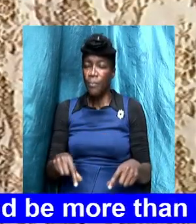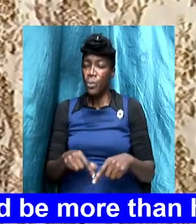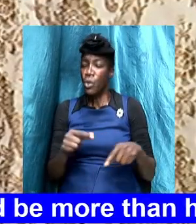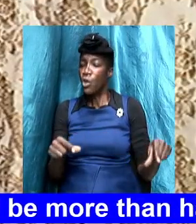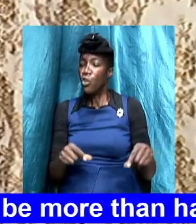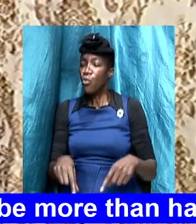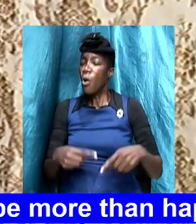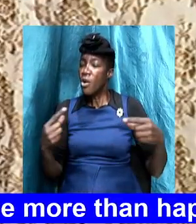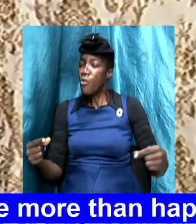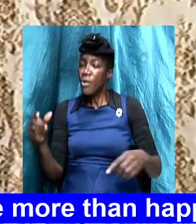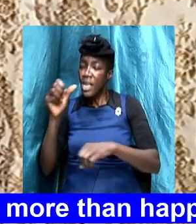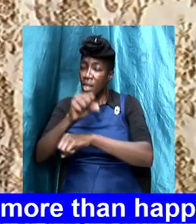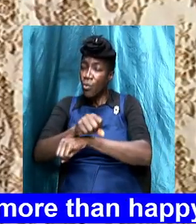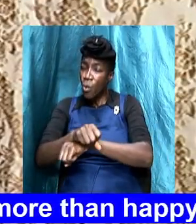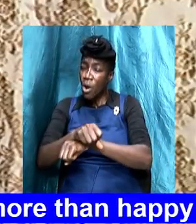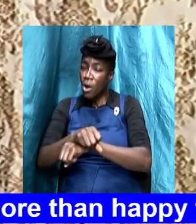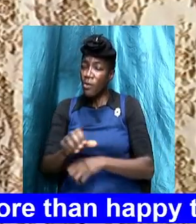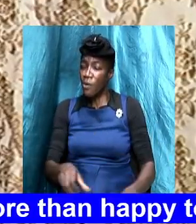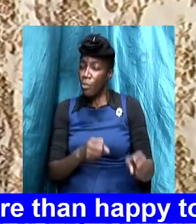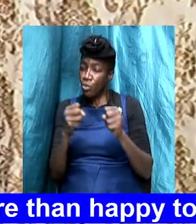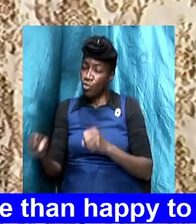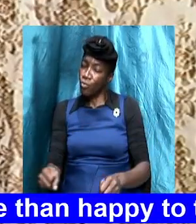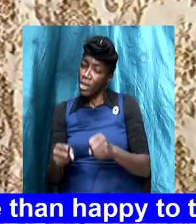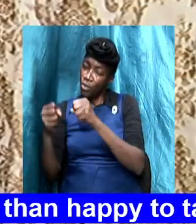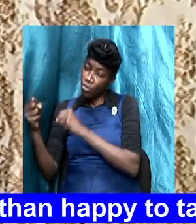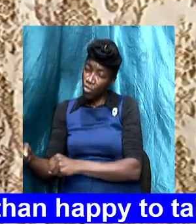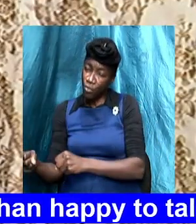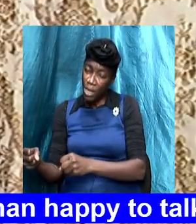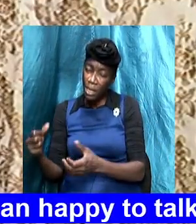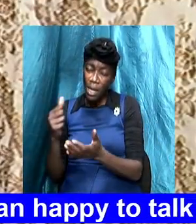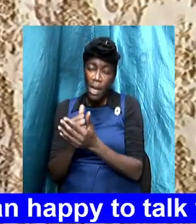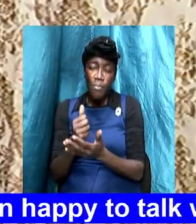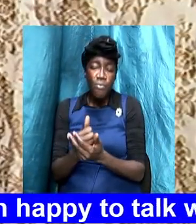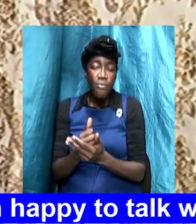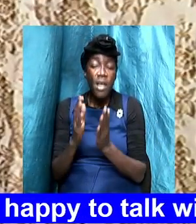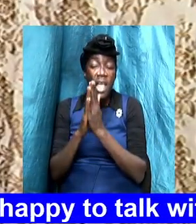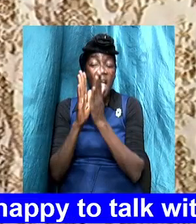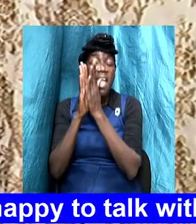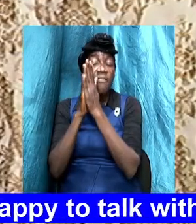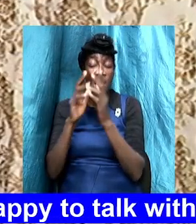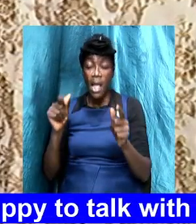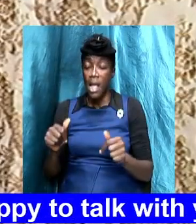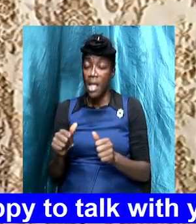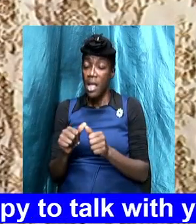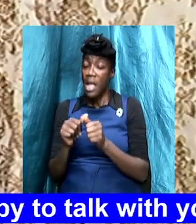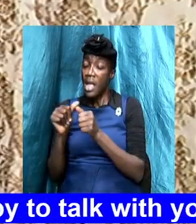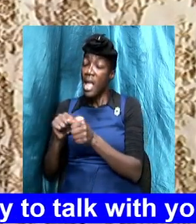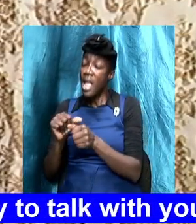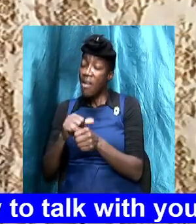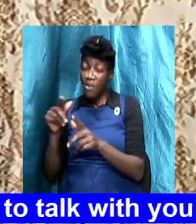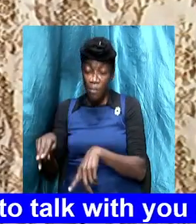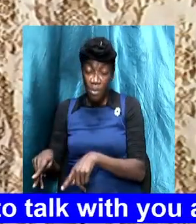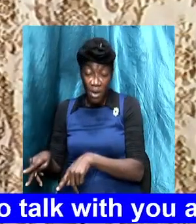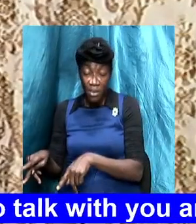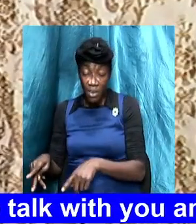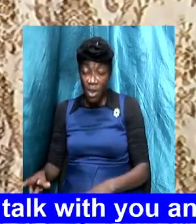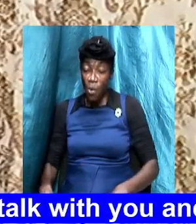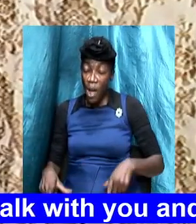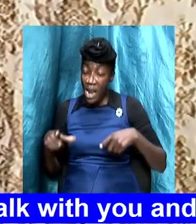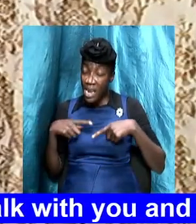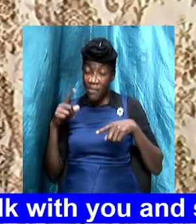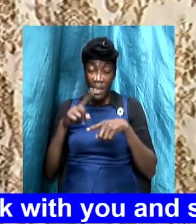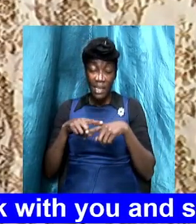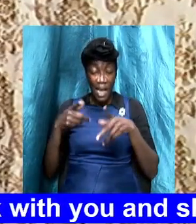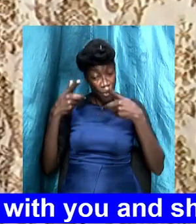and bring us from strength to strength. I pray for every young person in the sanctuary. We are living in a time, God, where we are tested and we are tried. We are living in a